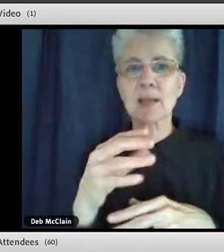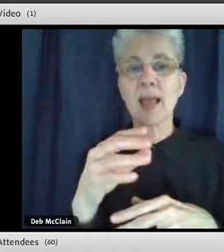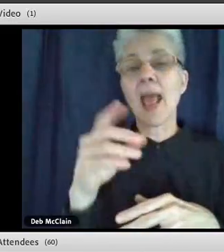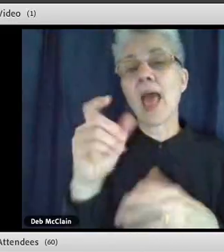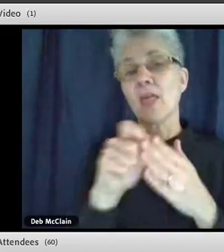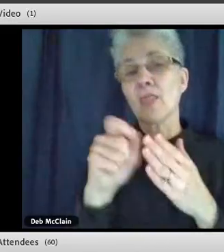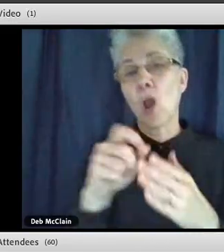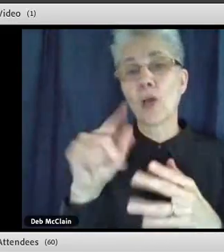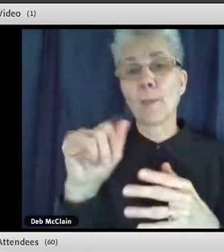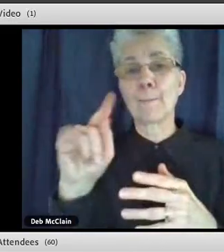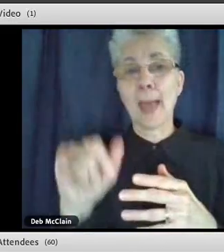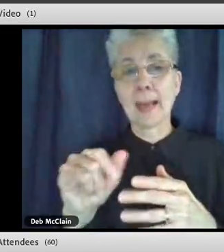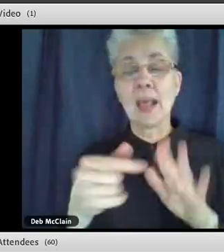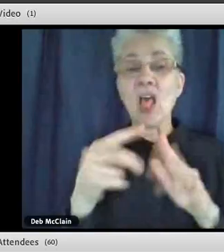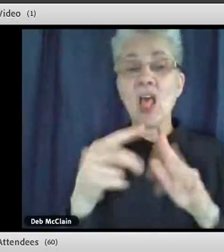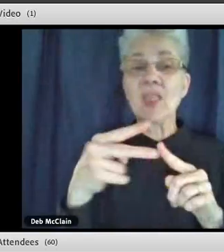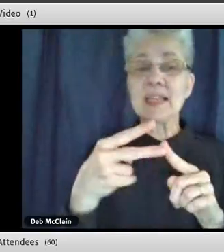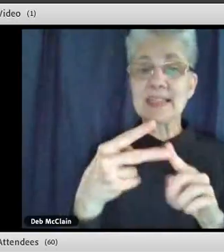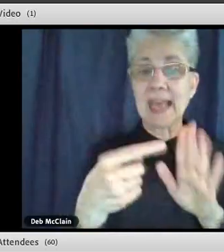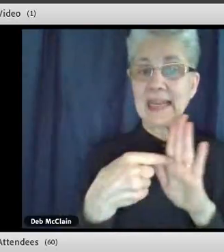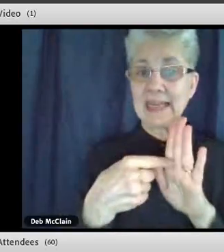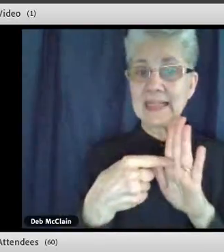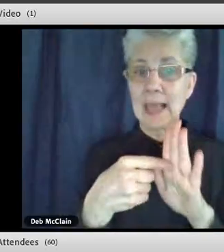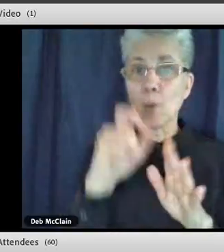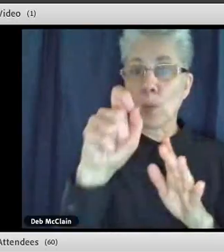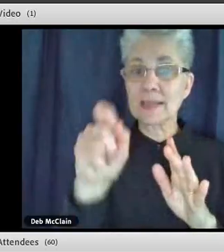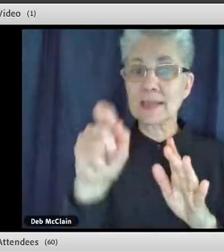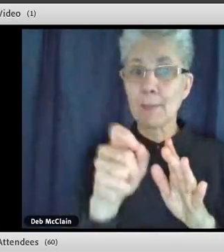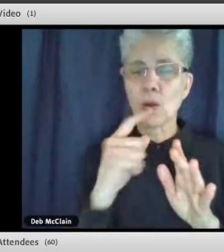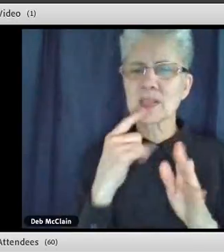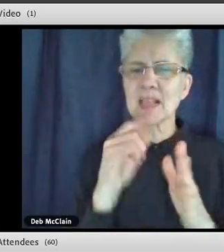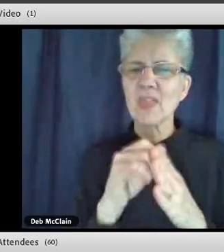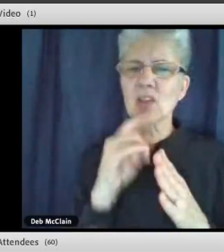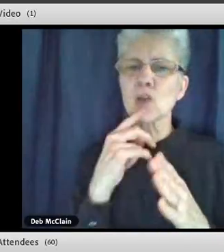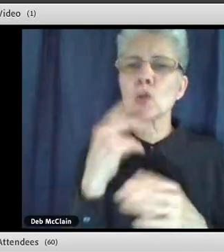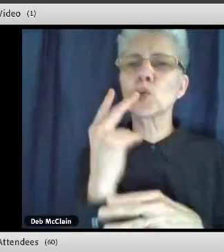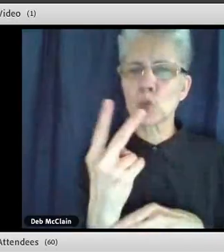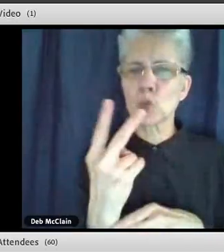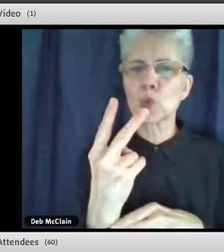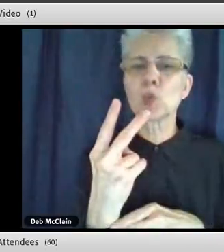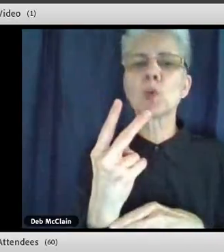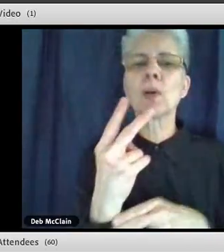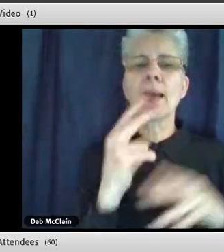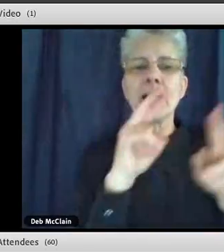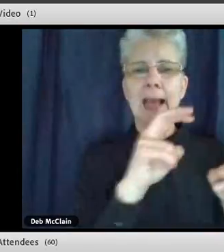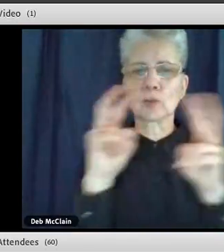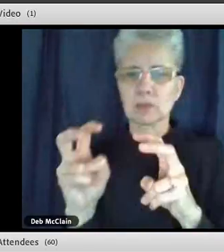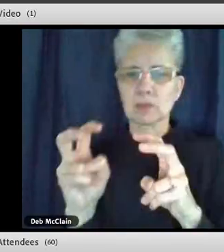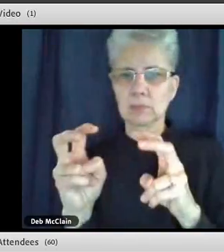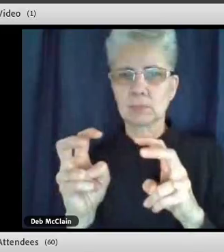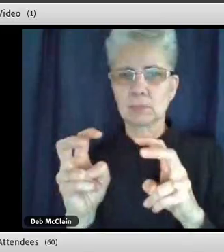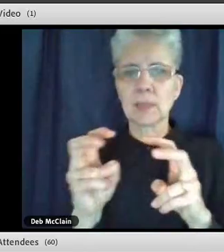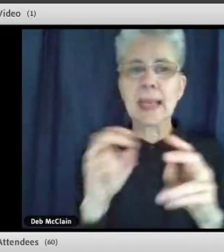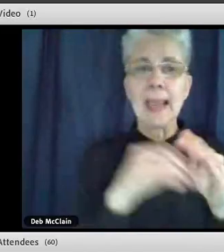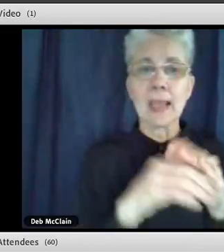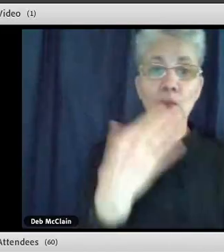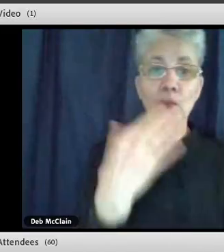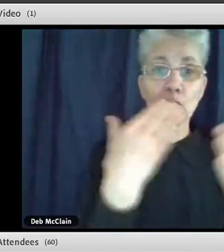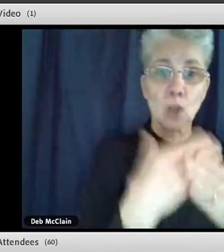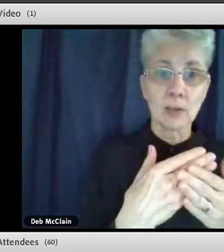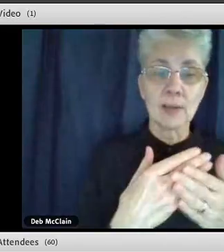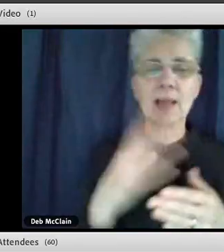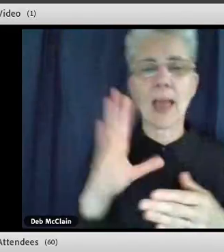the second example with the semicolon, what this is saying is that there's two main titles, Into the Darkness and